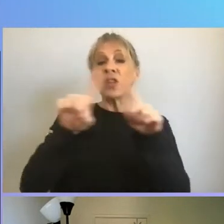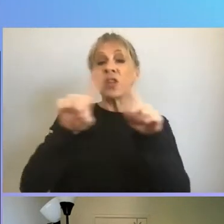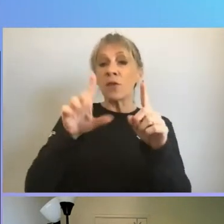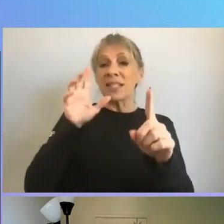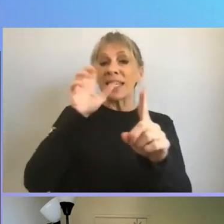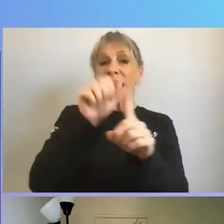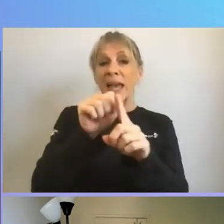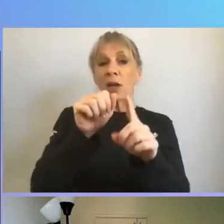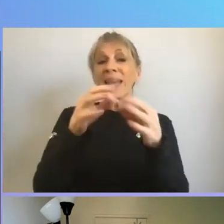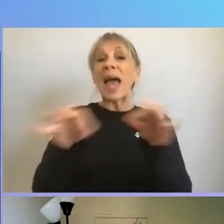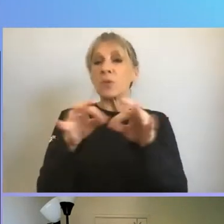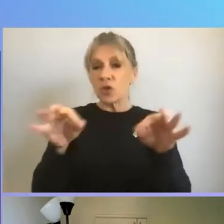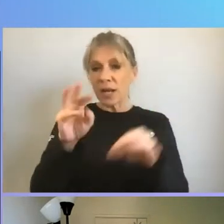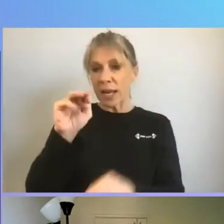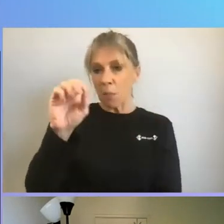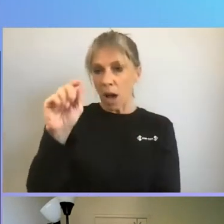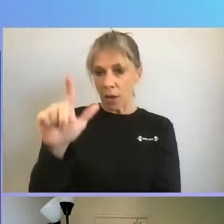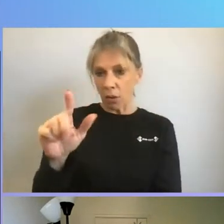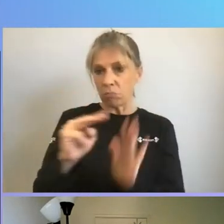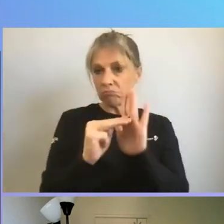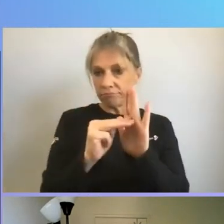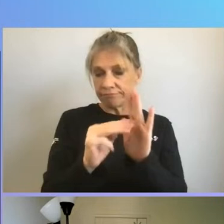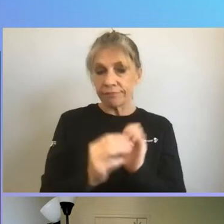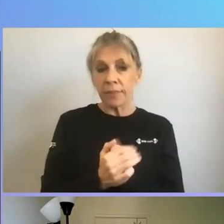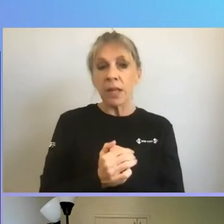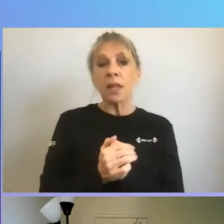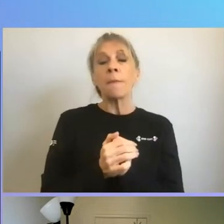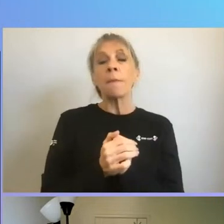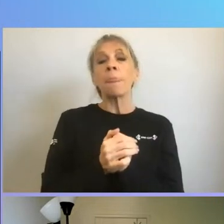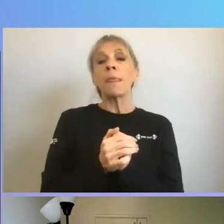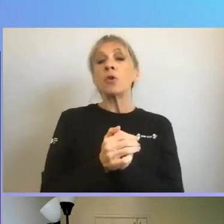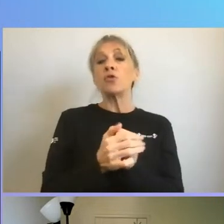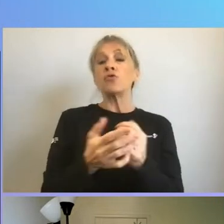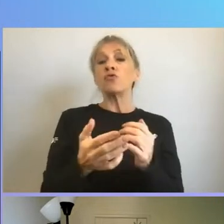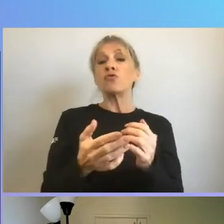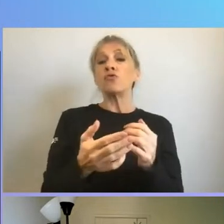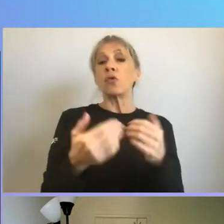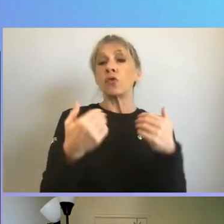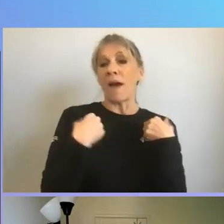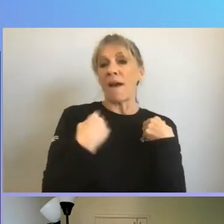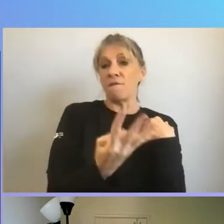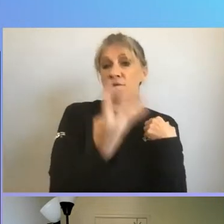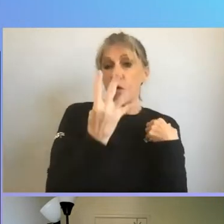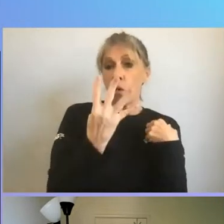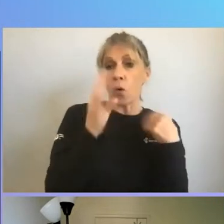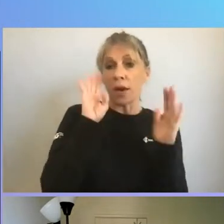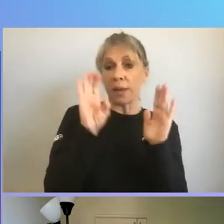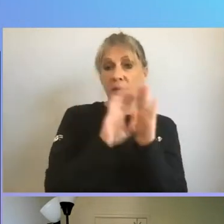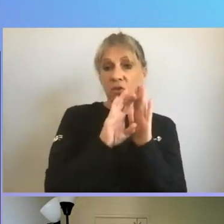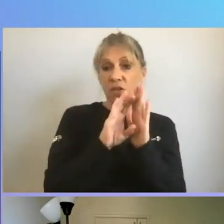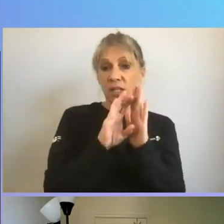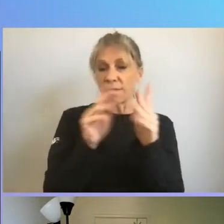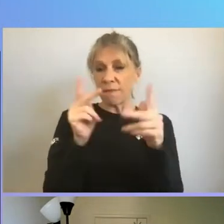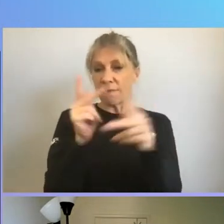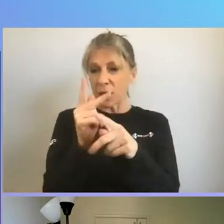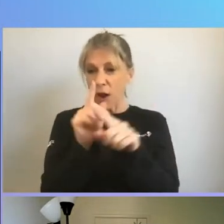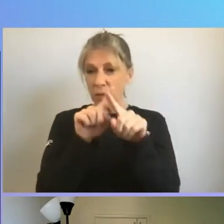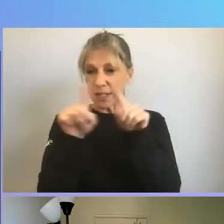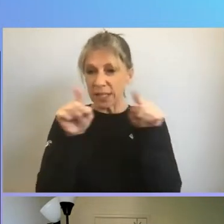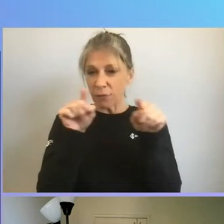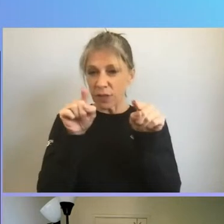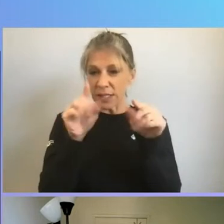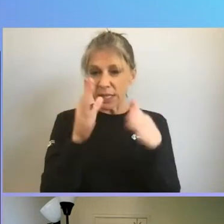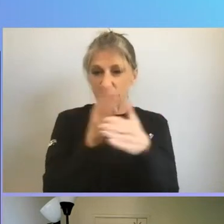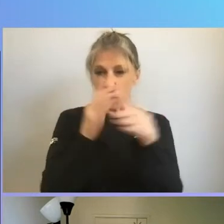which will take images, ultimately take 4 images, figure out the differences between the